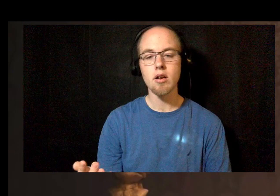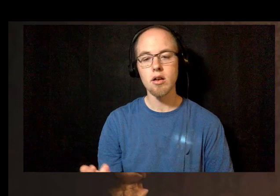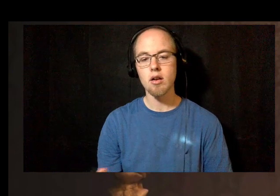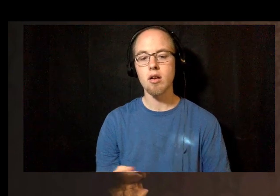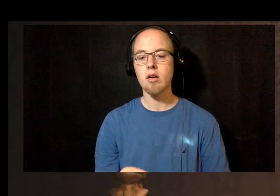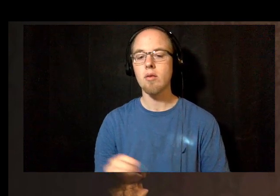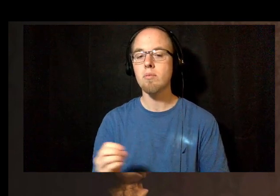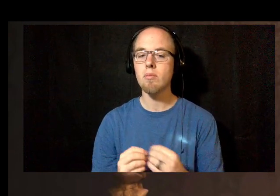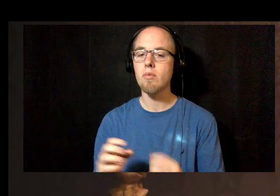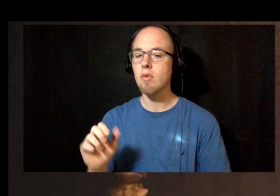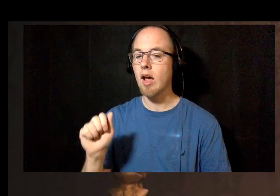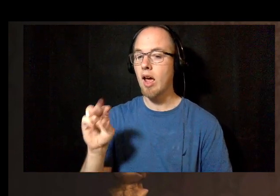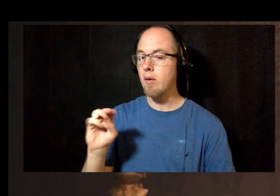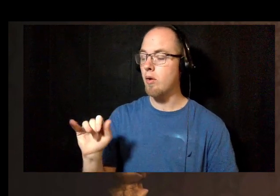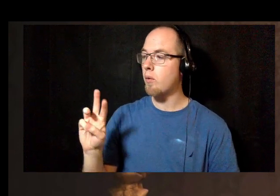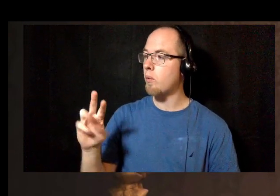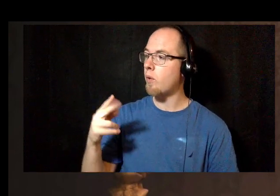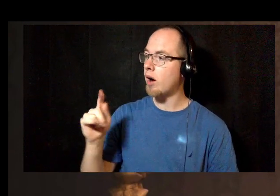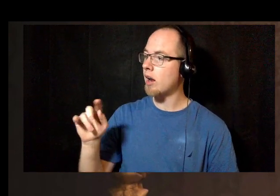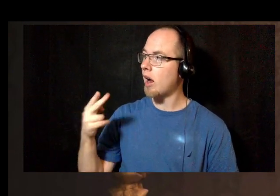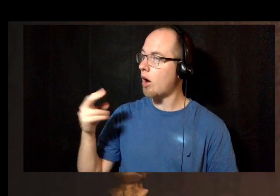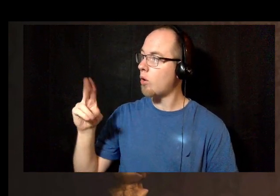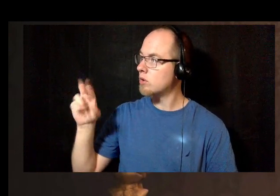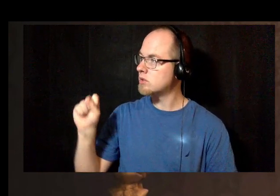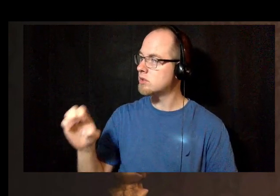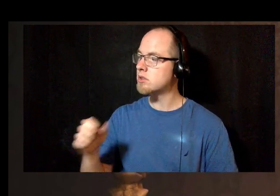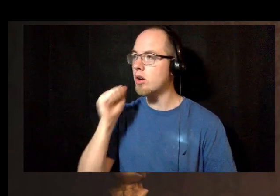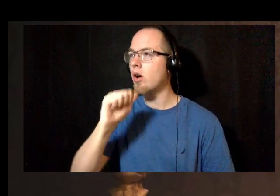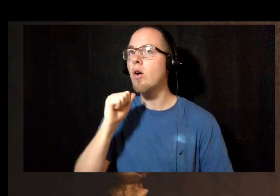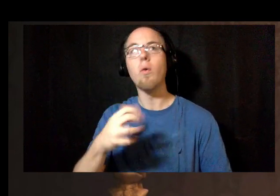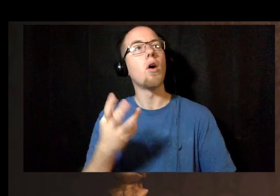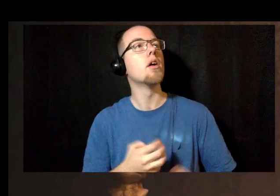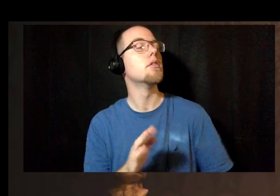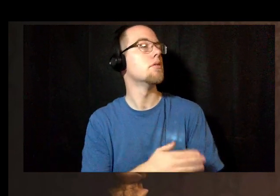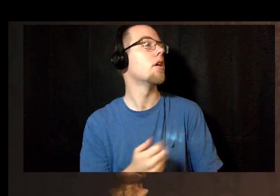wanted to sing some songs. Do you know what I mean? So,